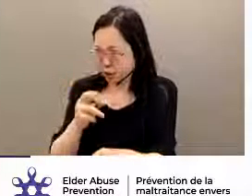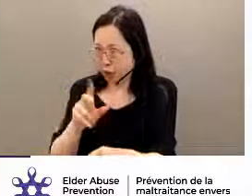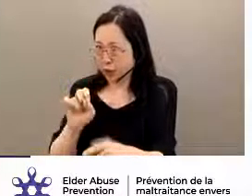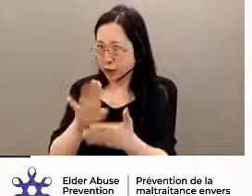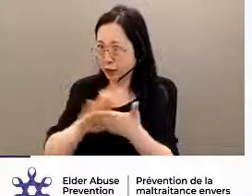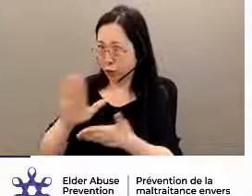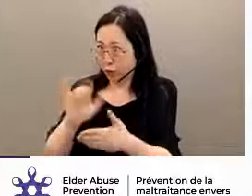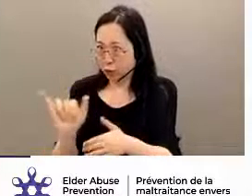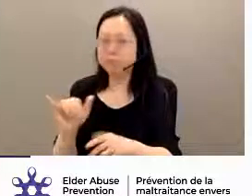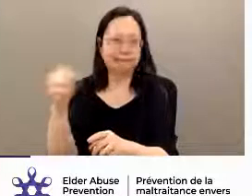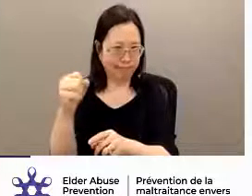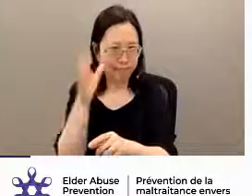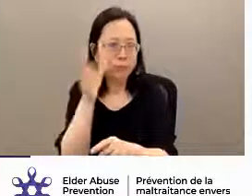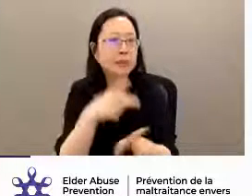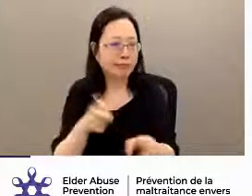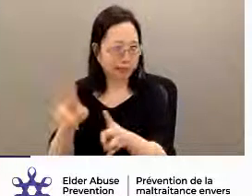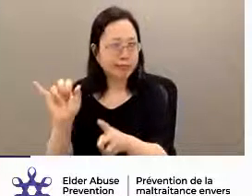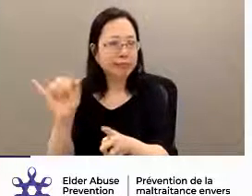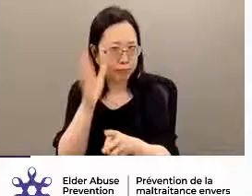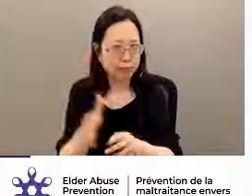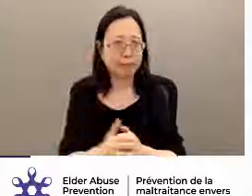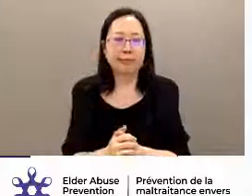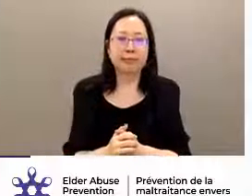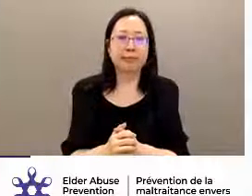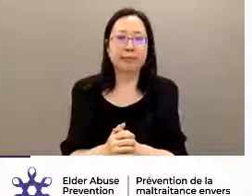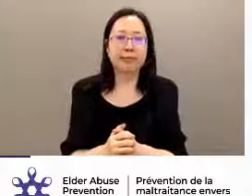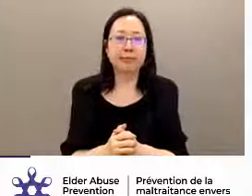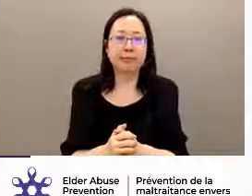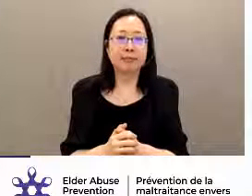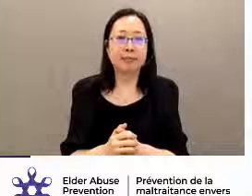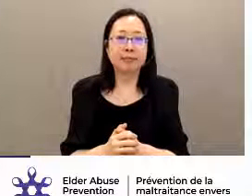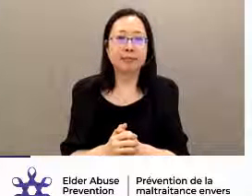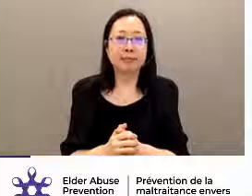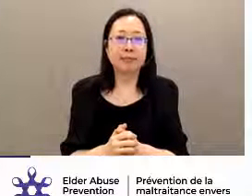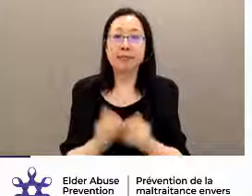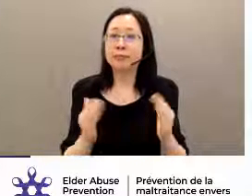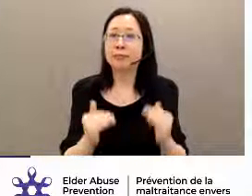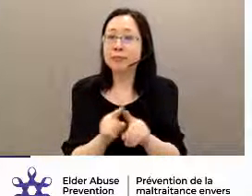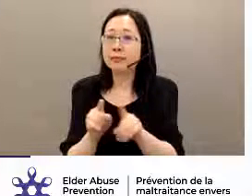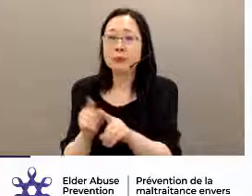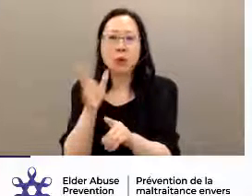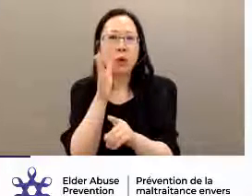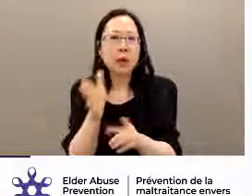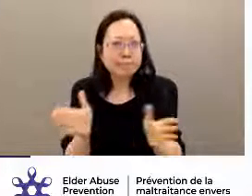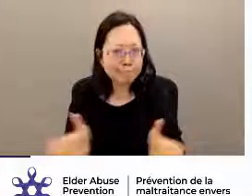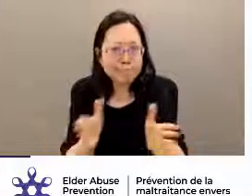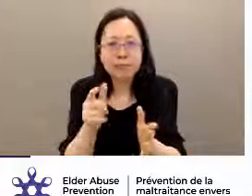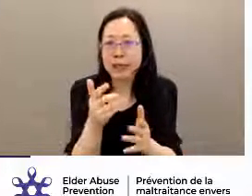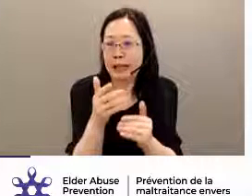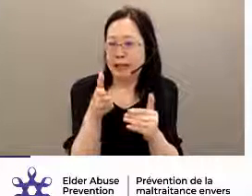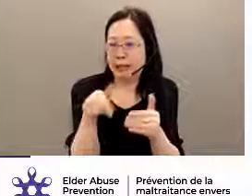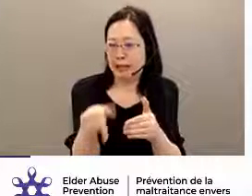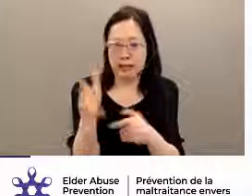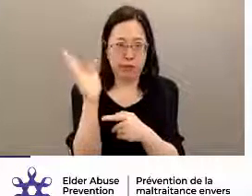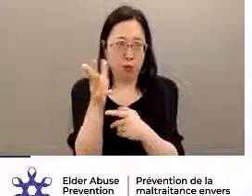have access to post this as well. We also encourage you to complete a short evaluation